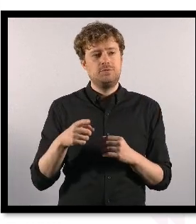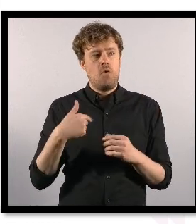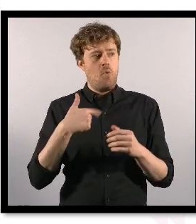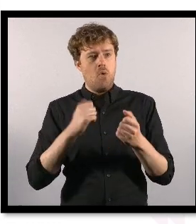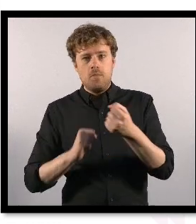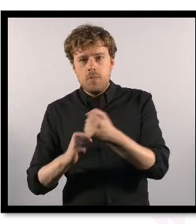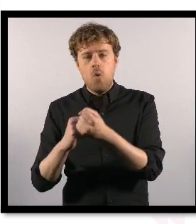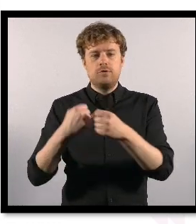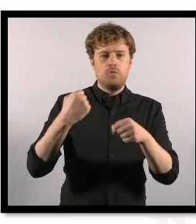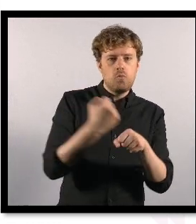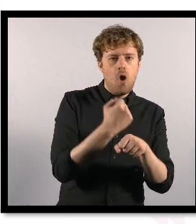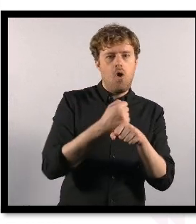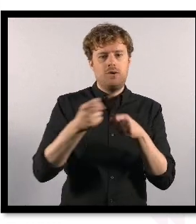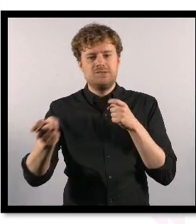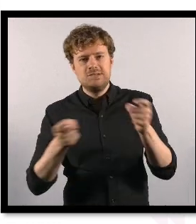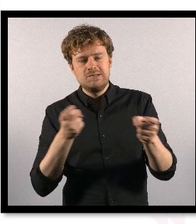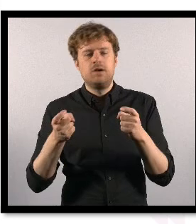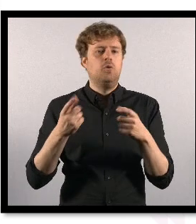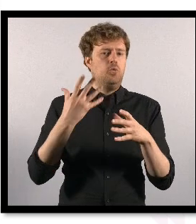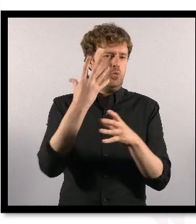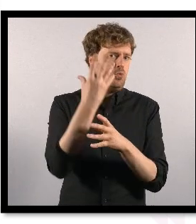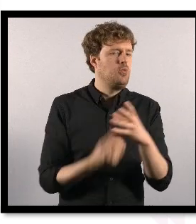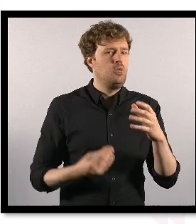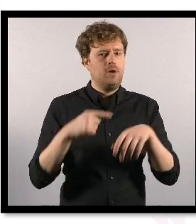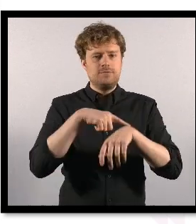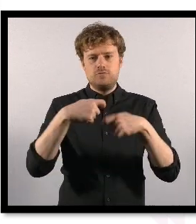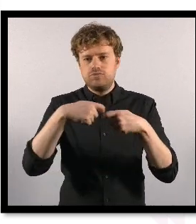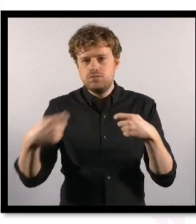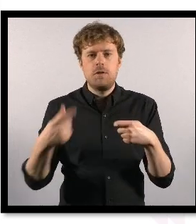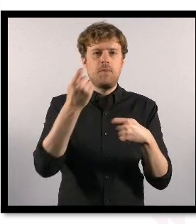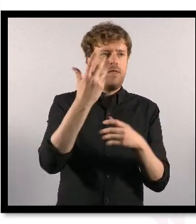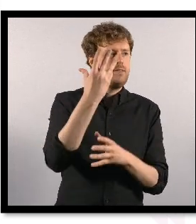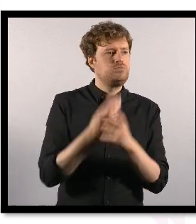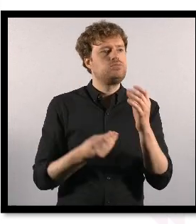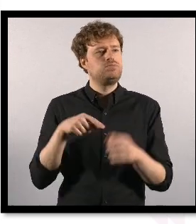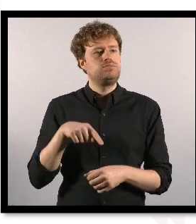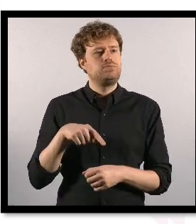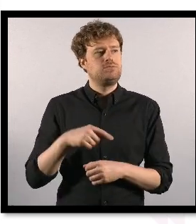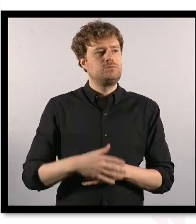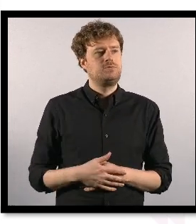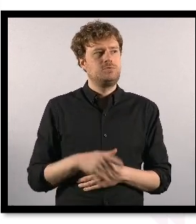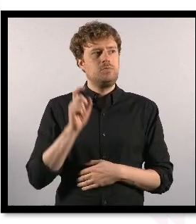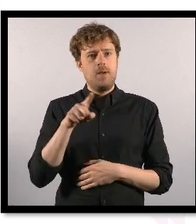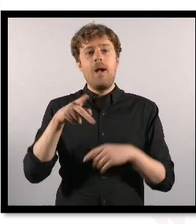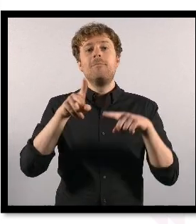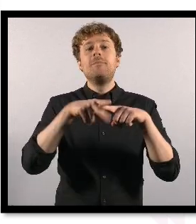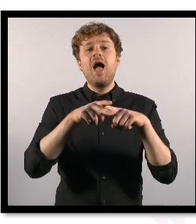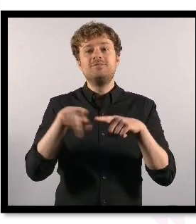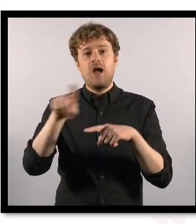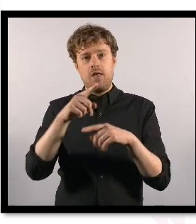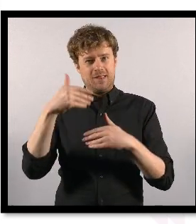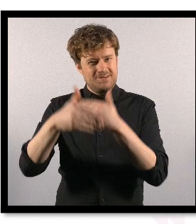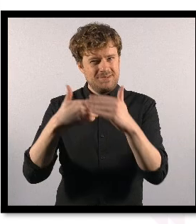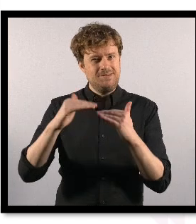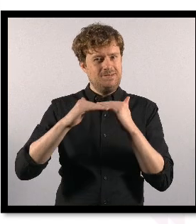Sustainability of our community is something that I'm focusing quite a lot and speaking quite a lot about because the technology is the gravitational point of our ecosystem.